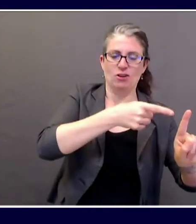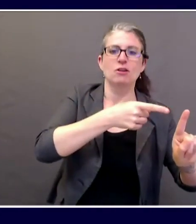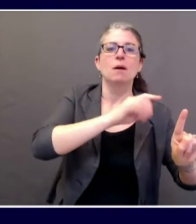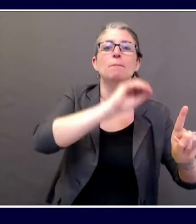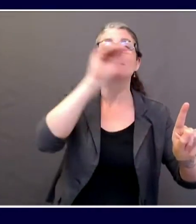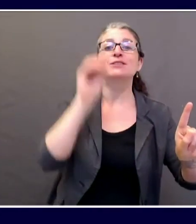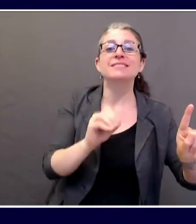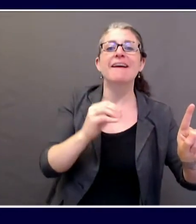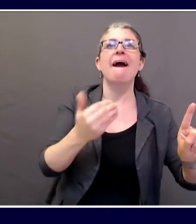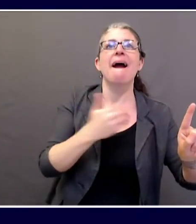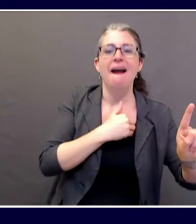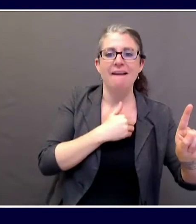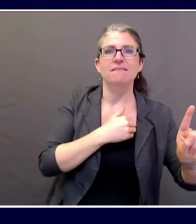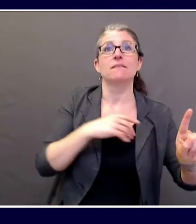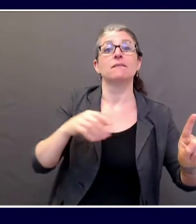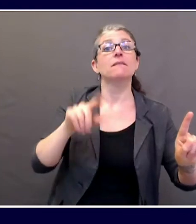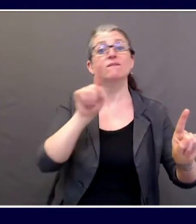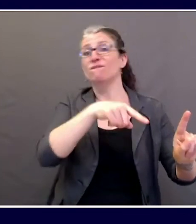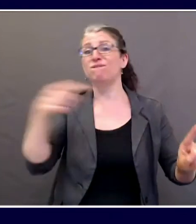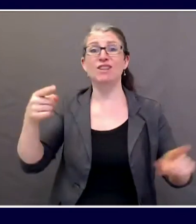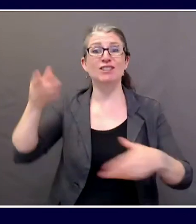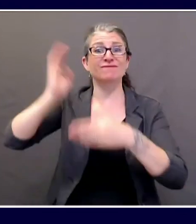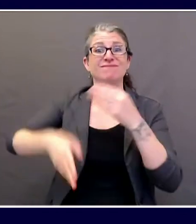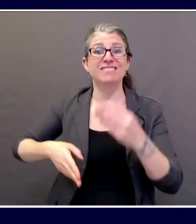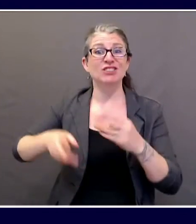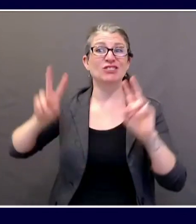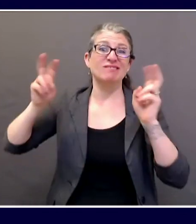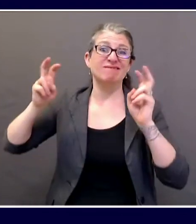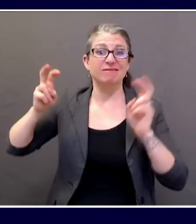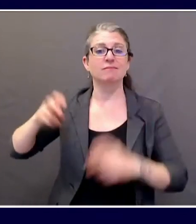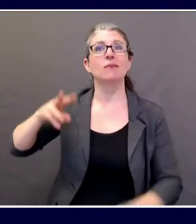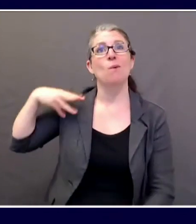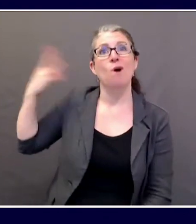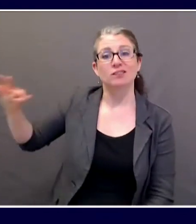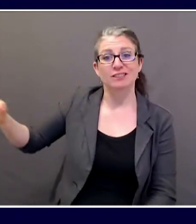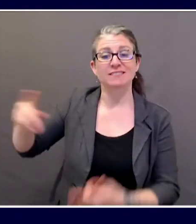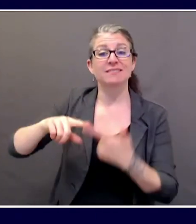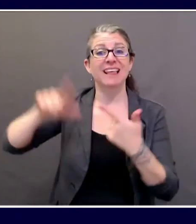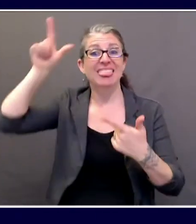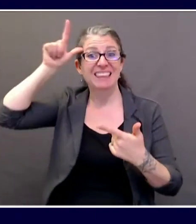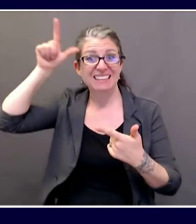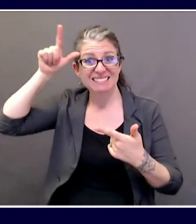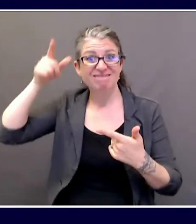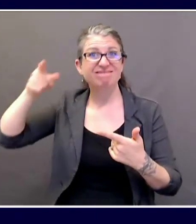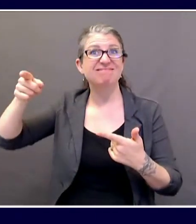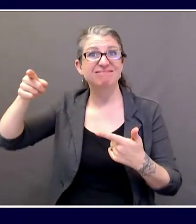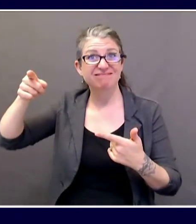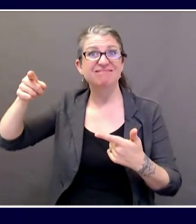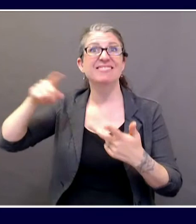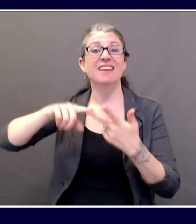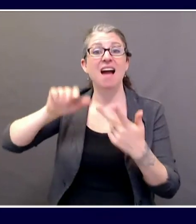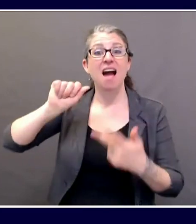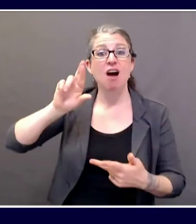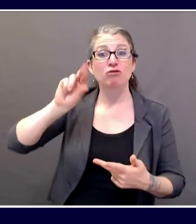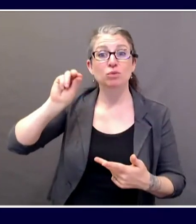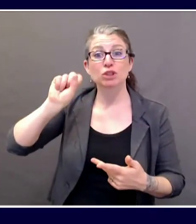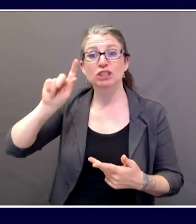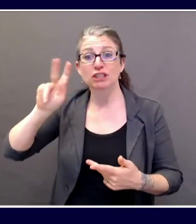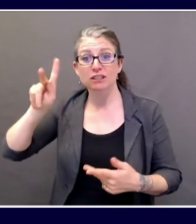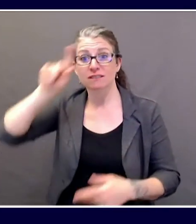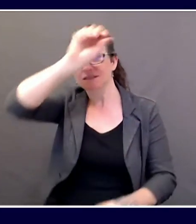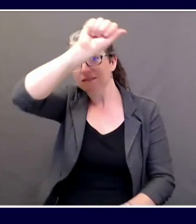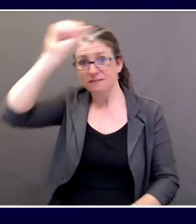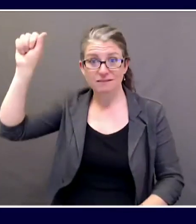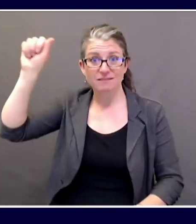But we've got more work to do in Androscoggin County, Oxford County, so on and so forth. The southern part of the state is sort of right in the middle of the